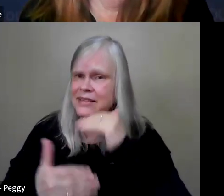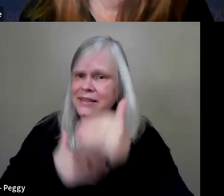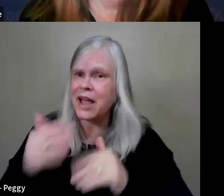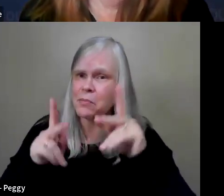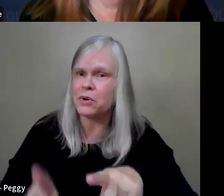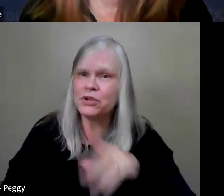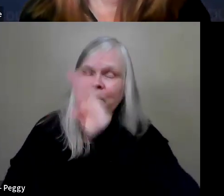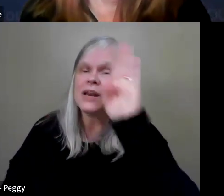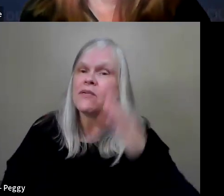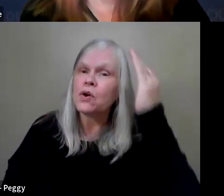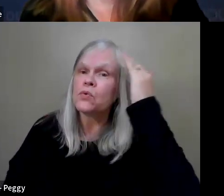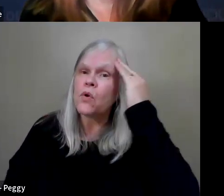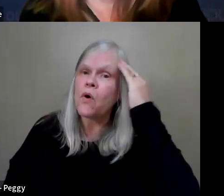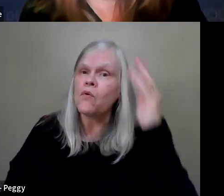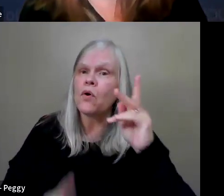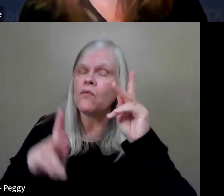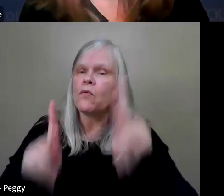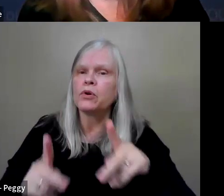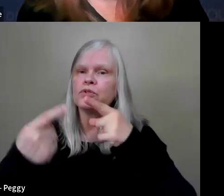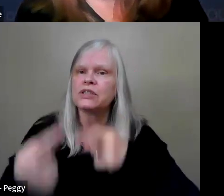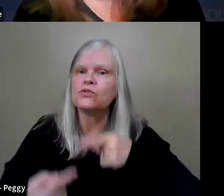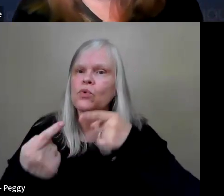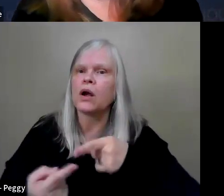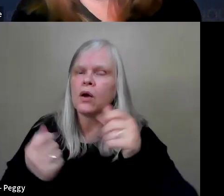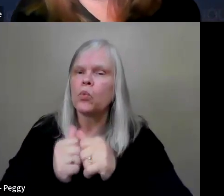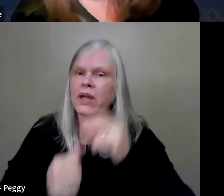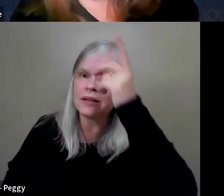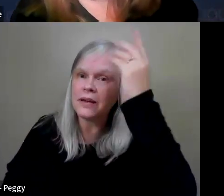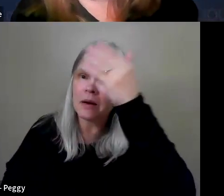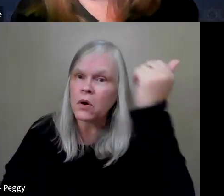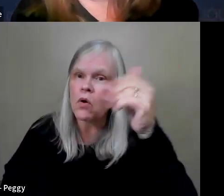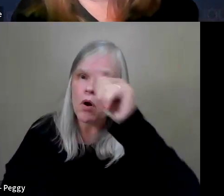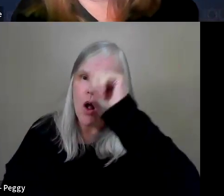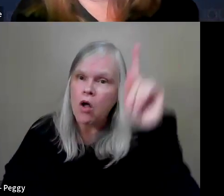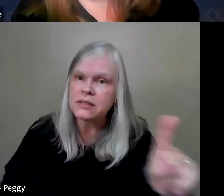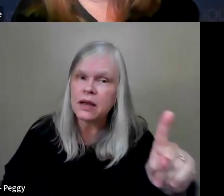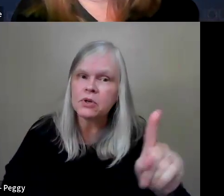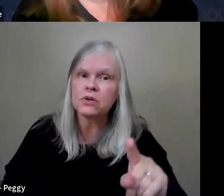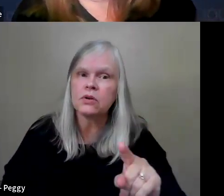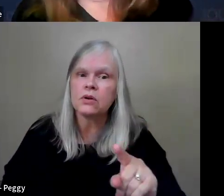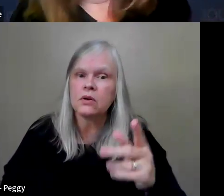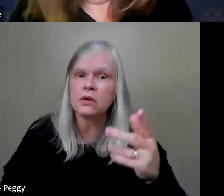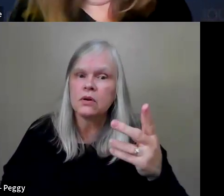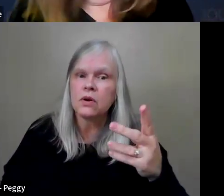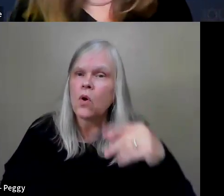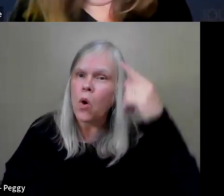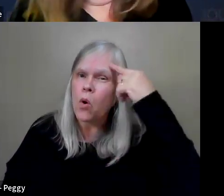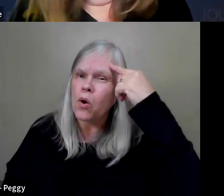just never know if somebody is struggling with dementia or Alzheimer's or cognitive issues